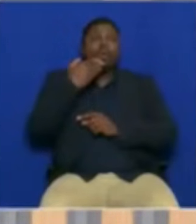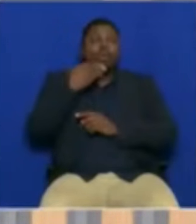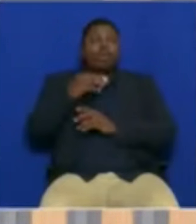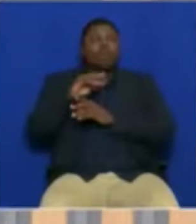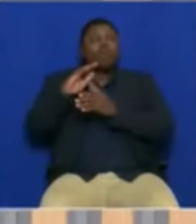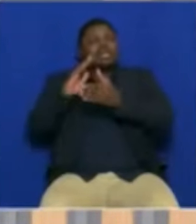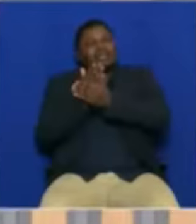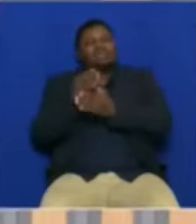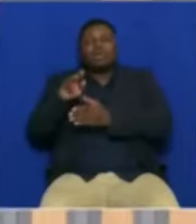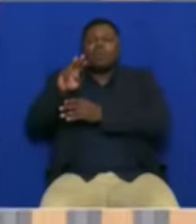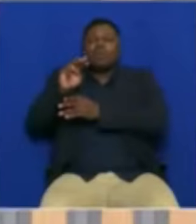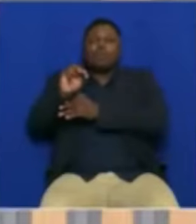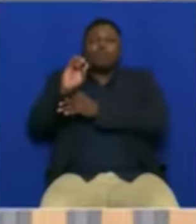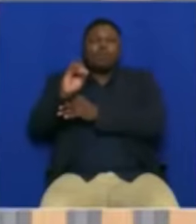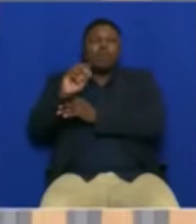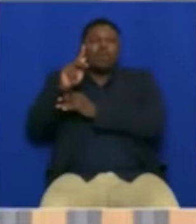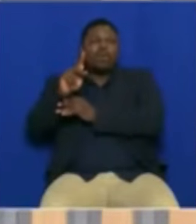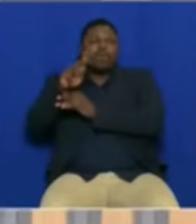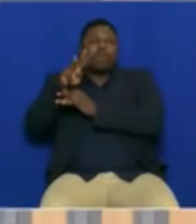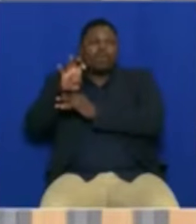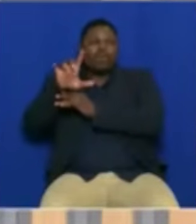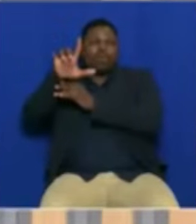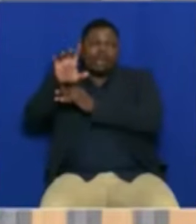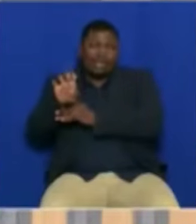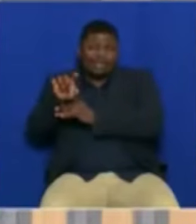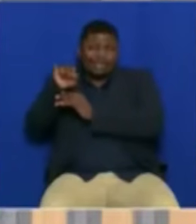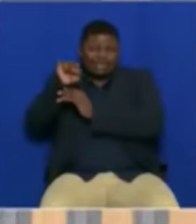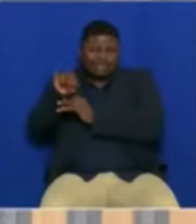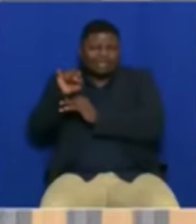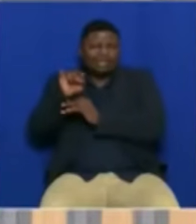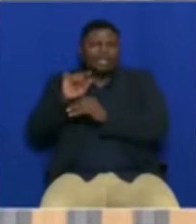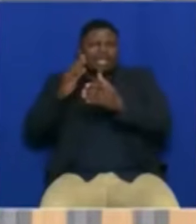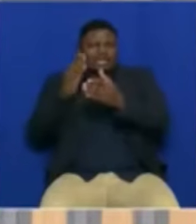then proceeded to investigate. Show me the similarity.